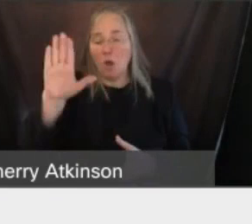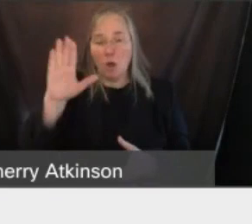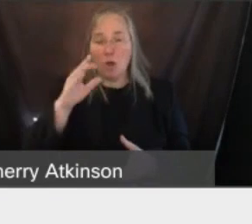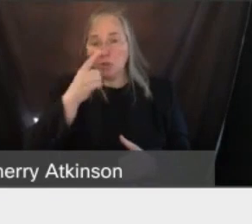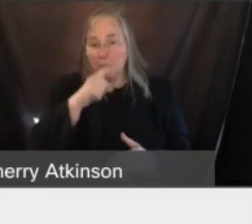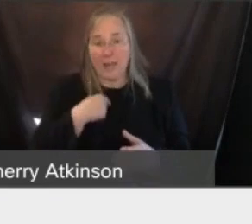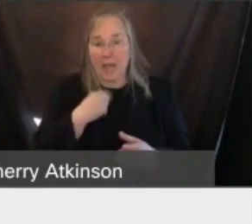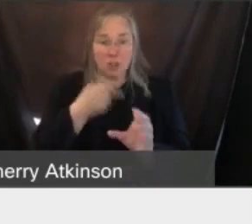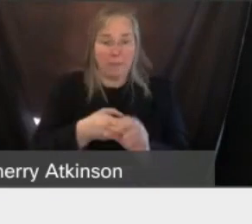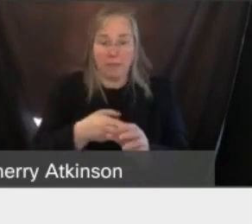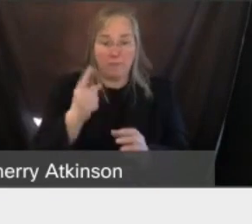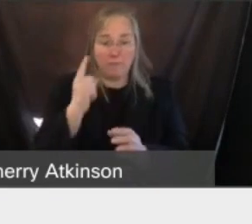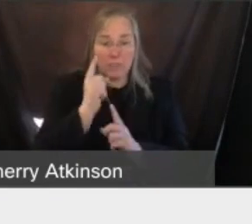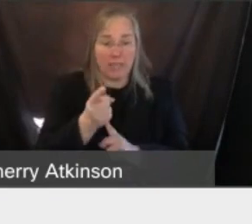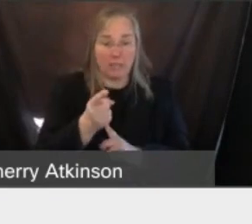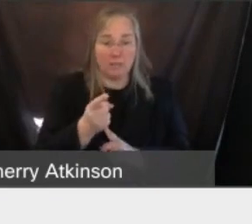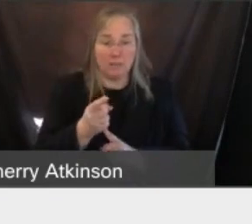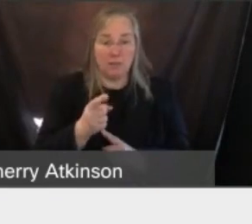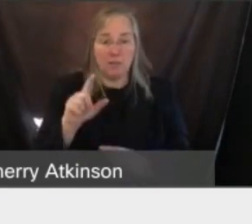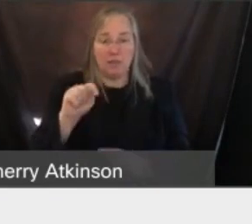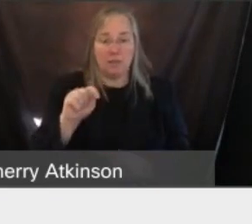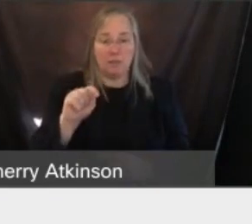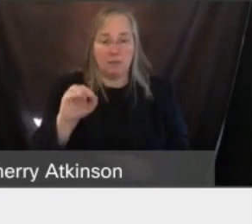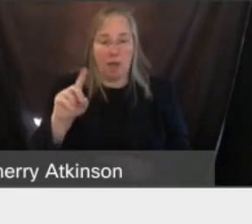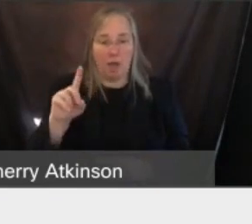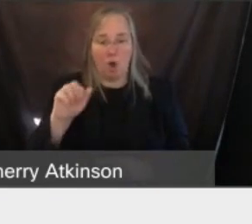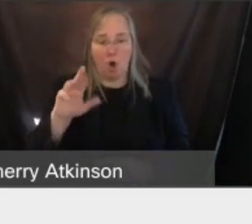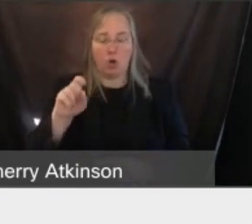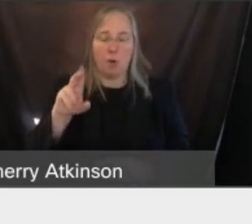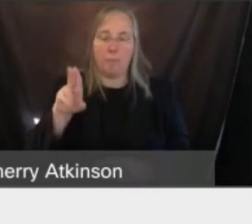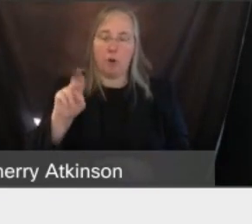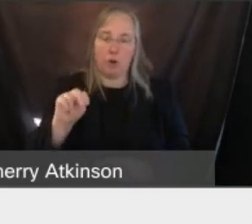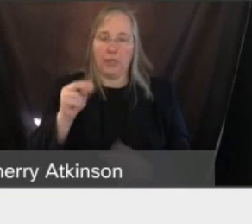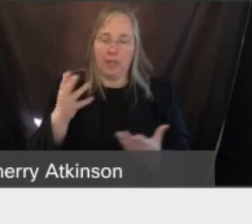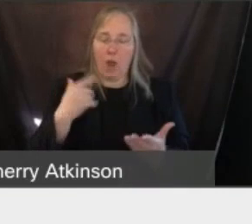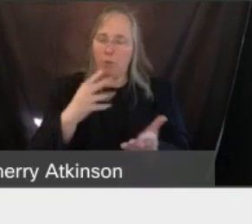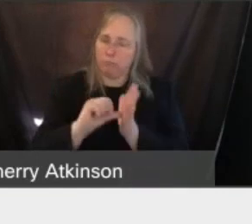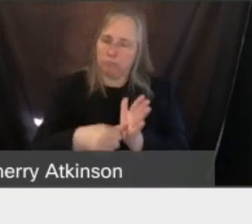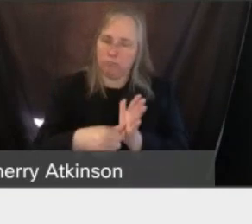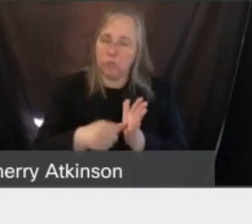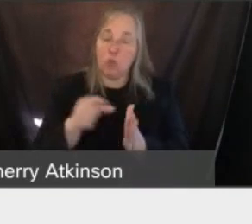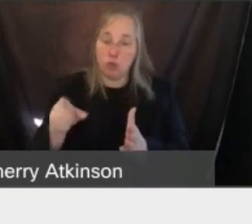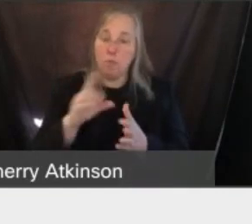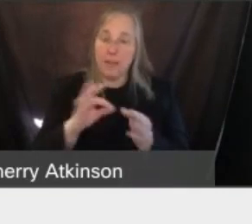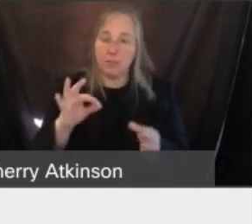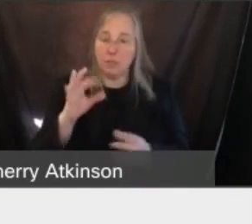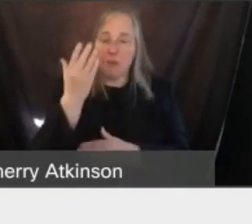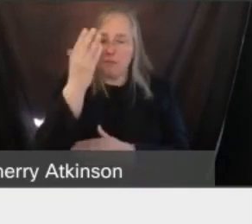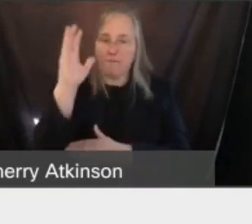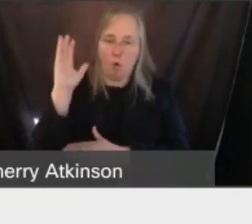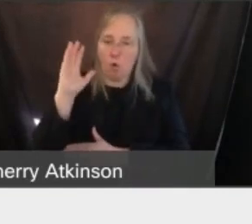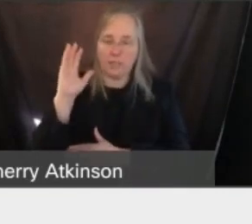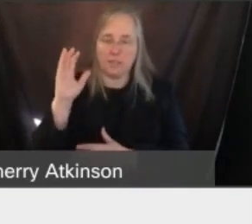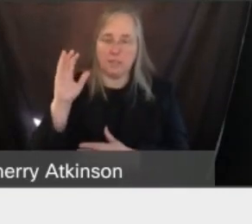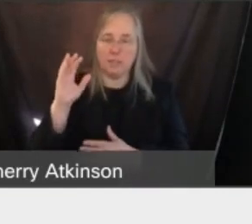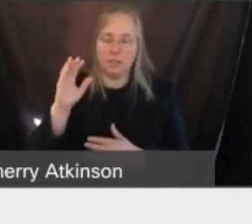second? Sure, go ahead. Yeah, Todd Arterburn here. Just to kind of hammer home, you mentioned the forest count changes in Howard